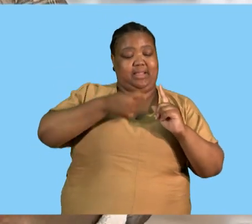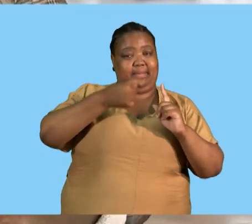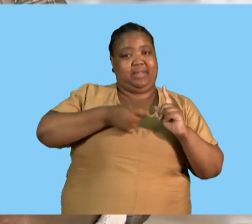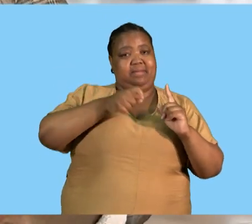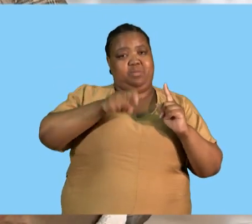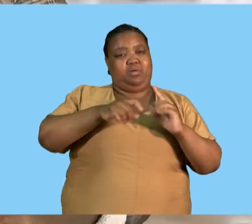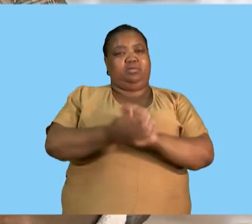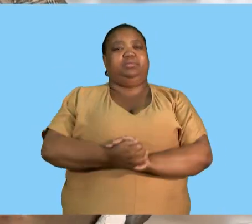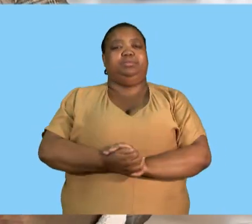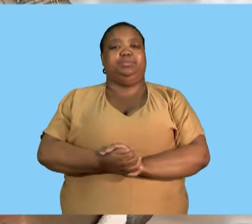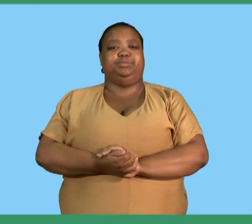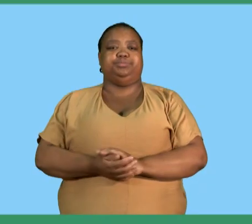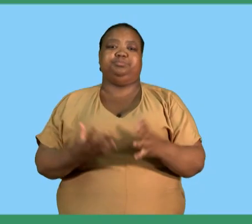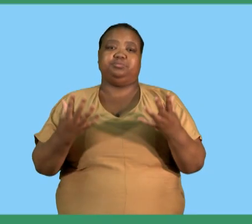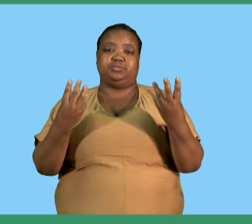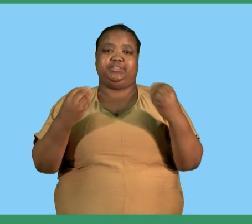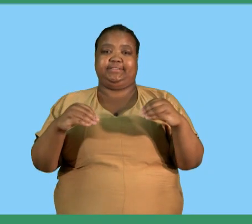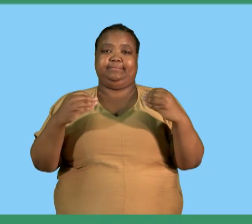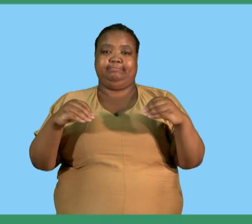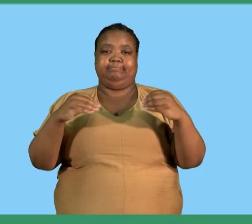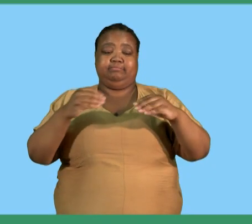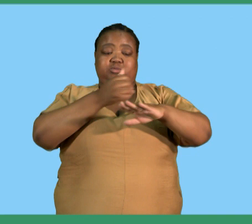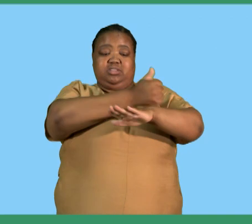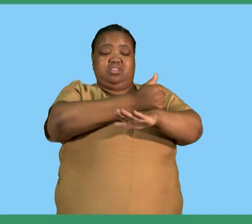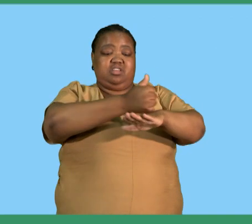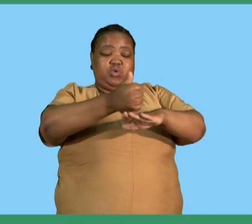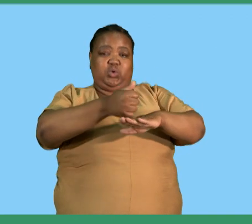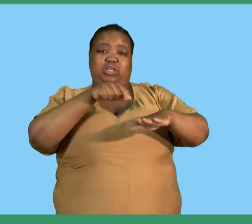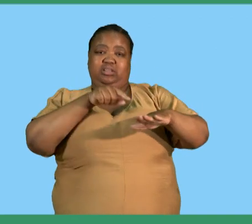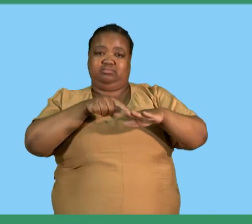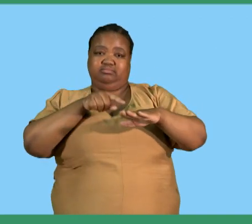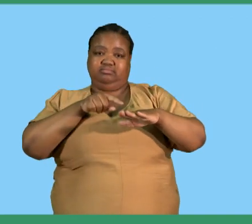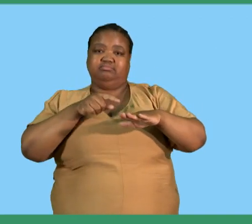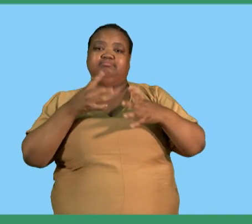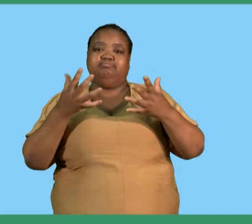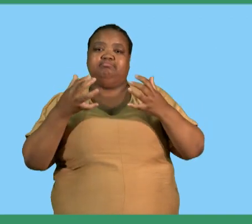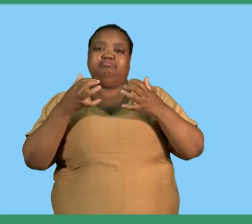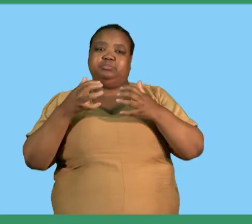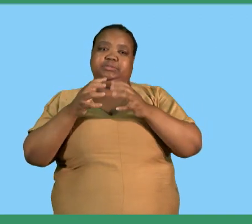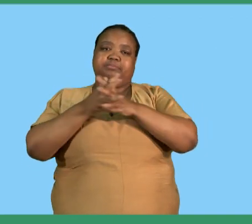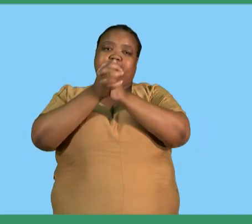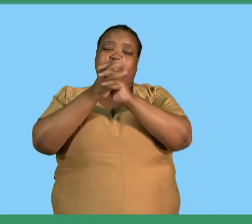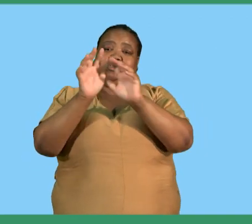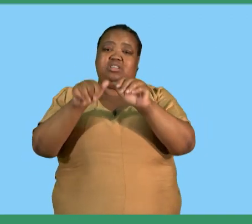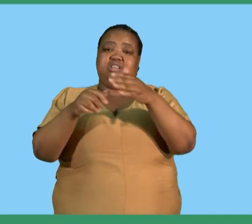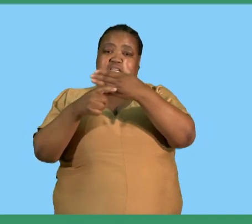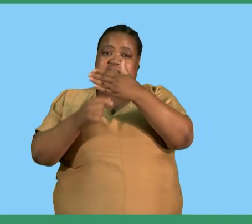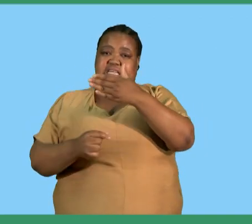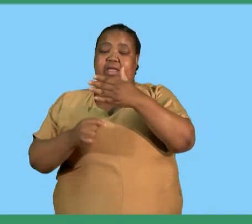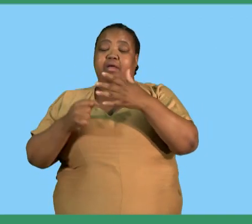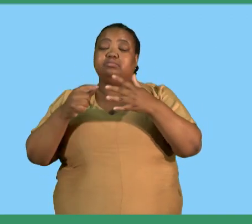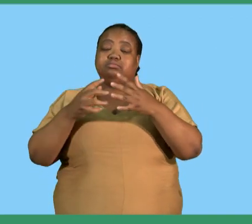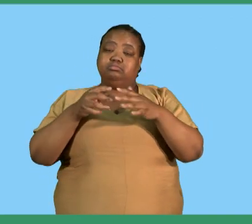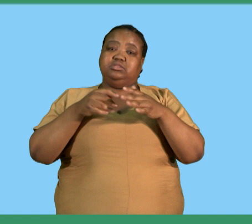that done for you as a business. Businesses may lose their key stakeholders. We're talking about investors again. If the act of